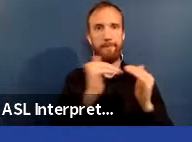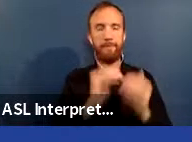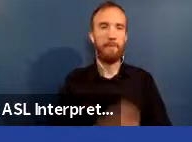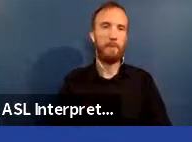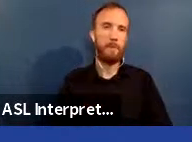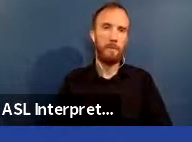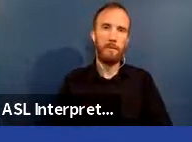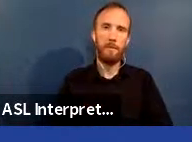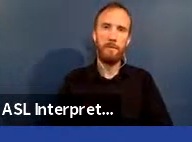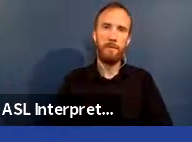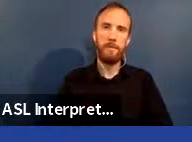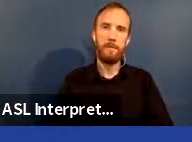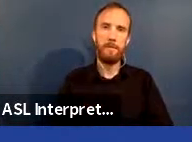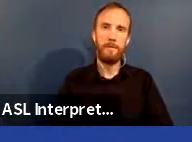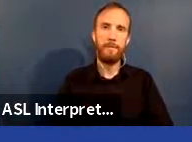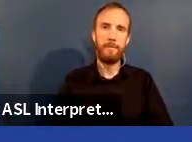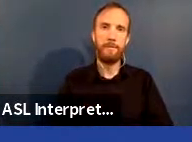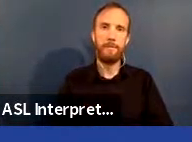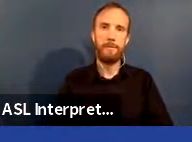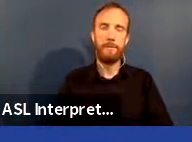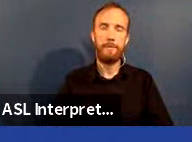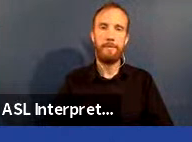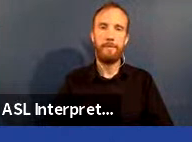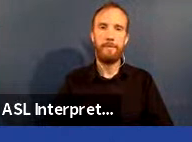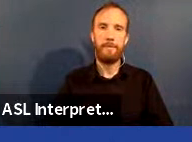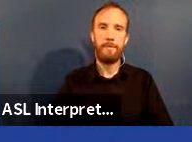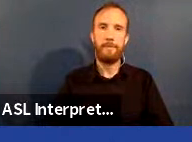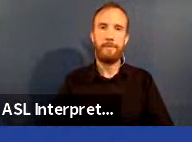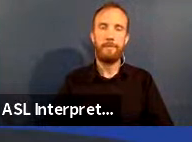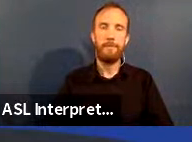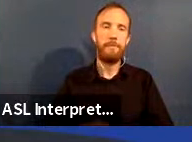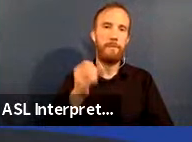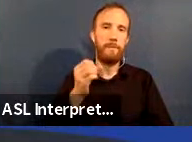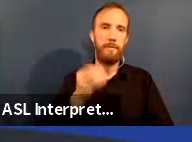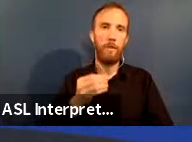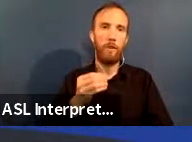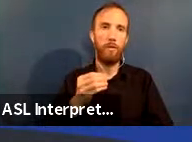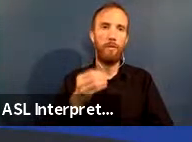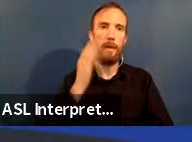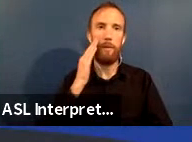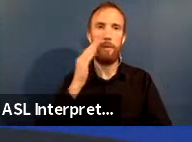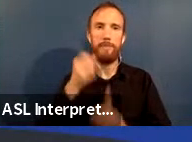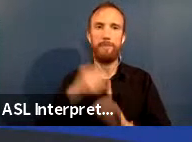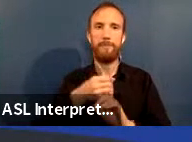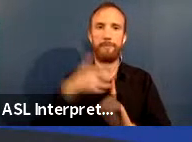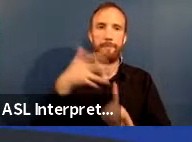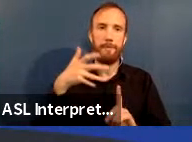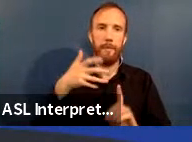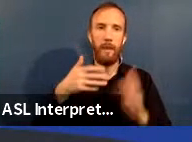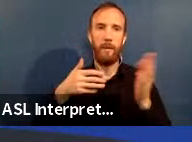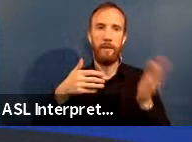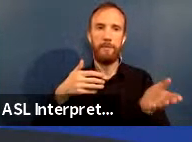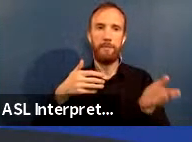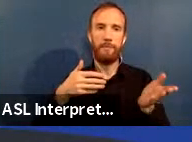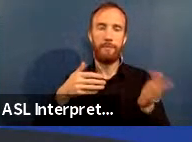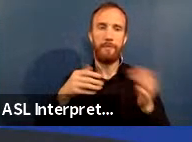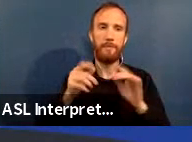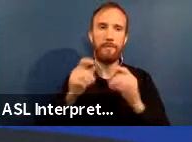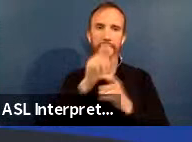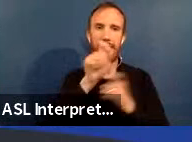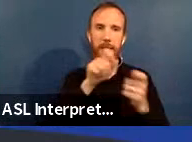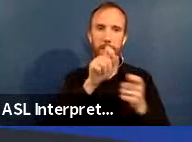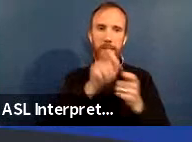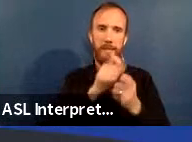slide, please. So I'll just delve a little bit deeper into the specific indicators and data